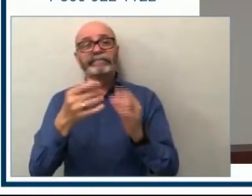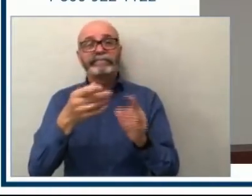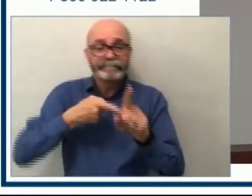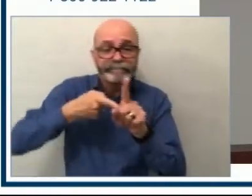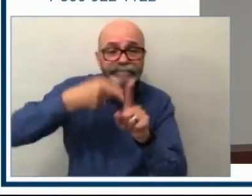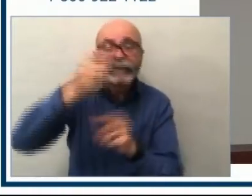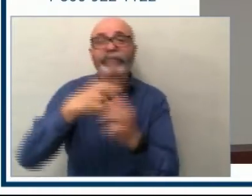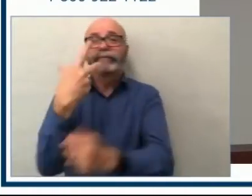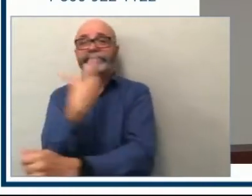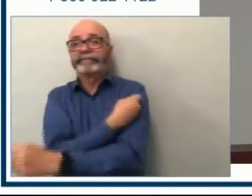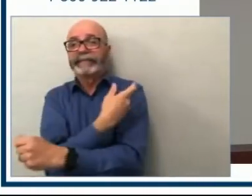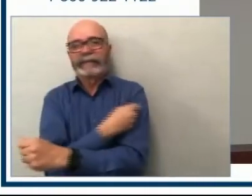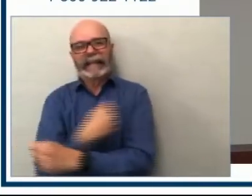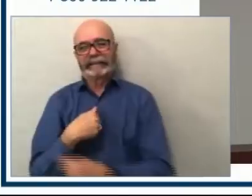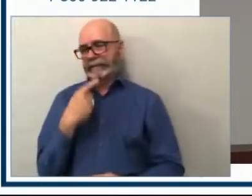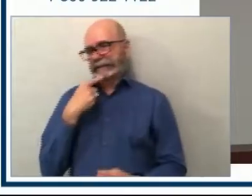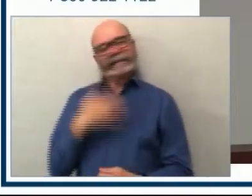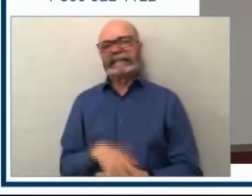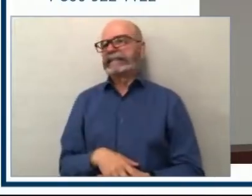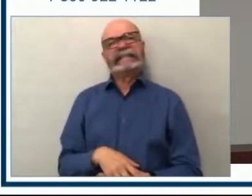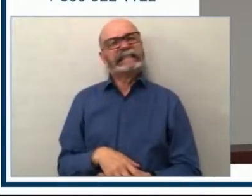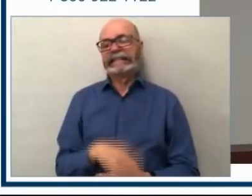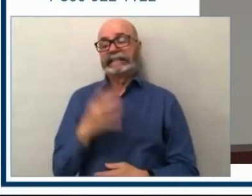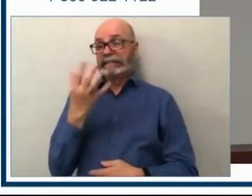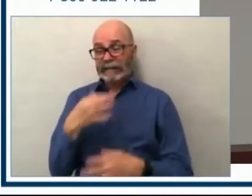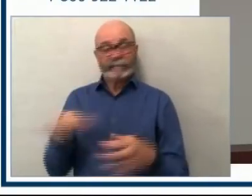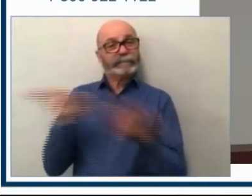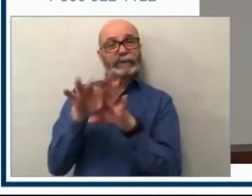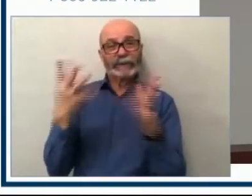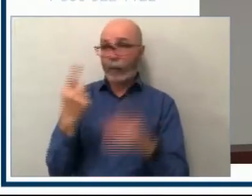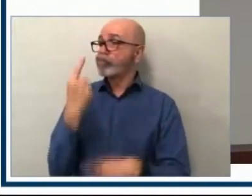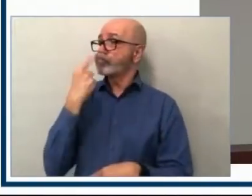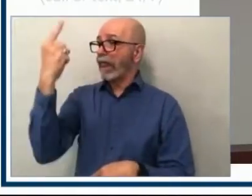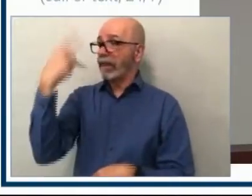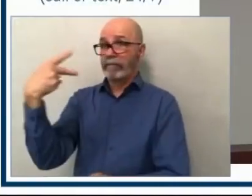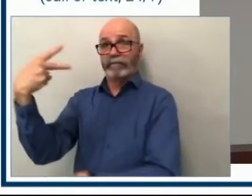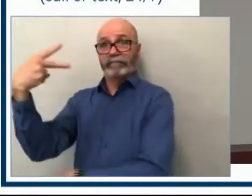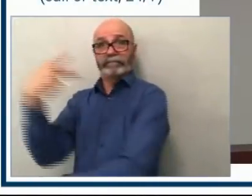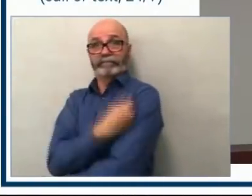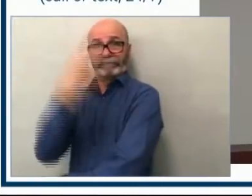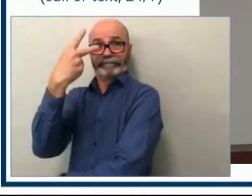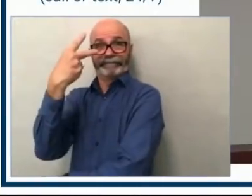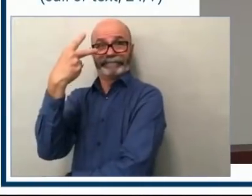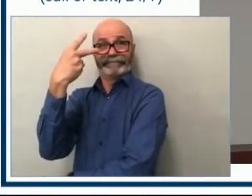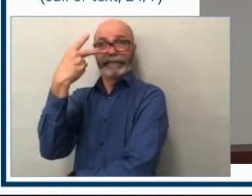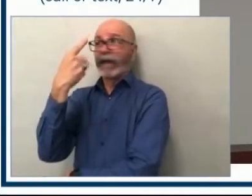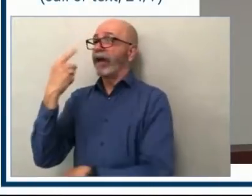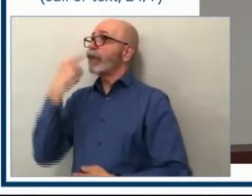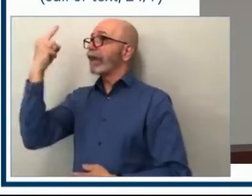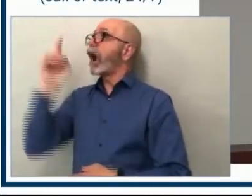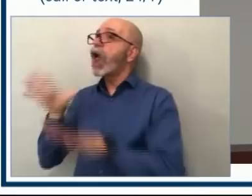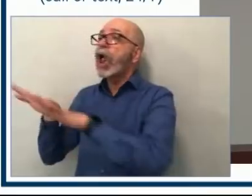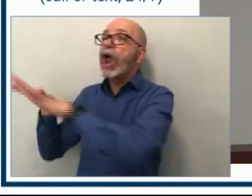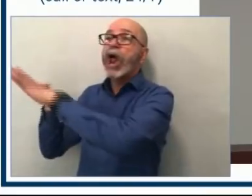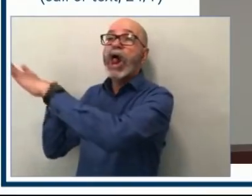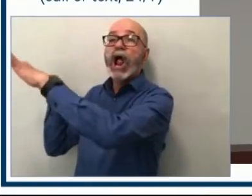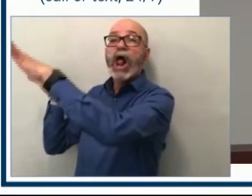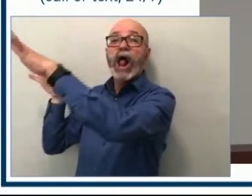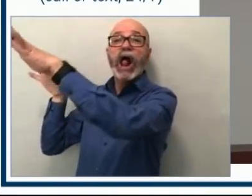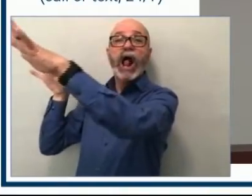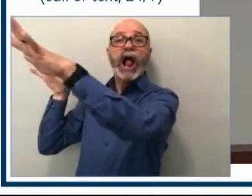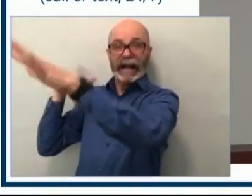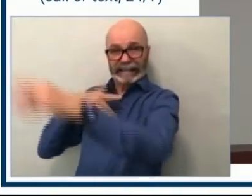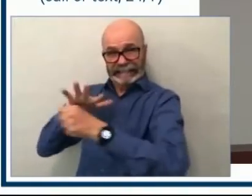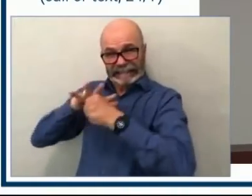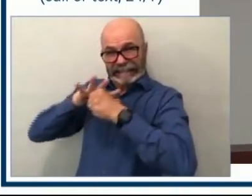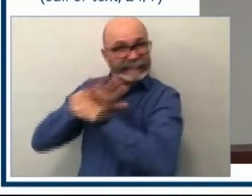you have a partially immune population with lots of people with a single dose, they don't have full protection, and then you have a